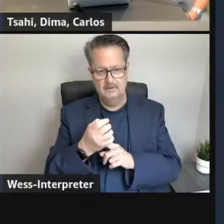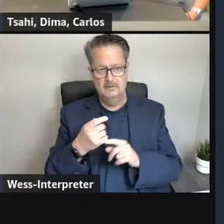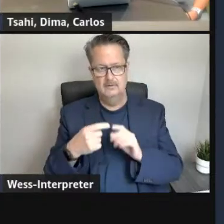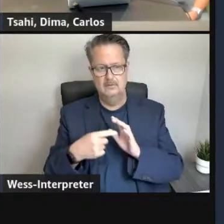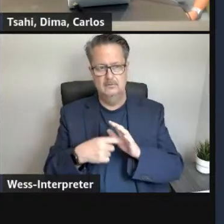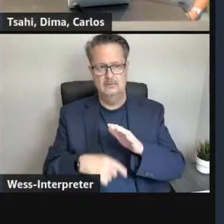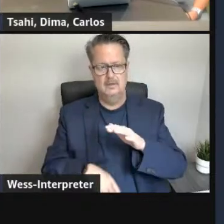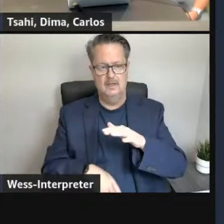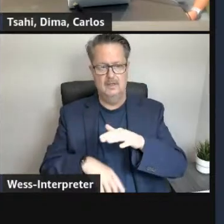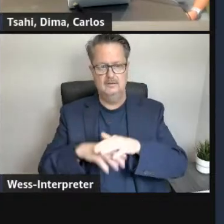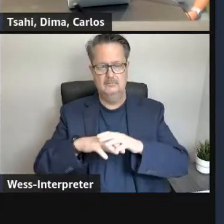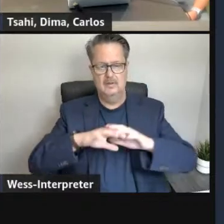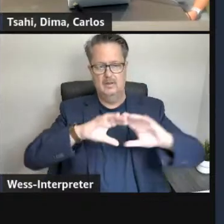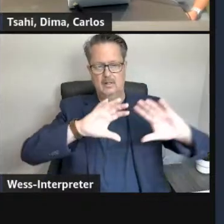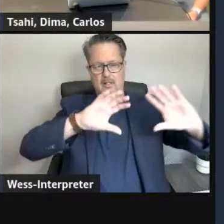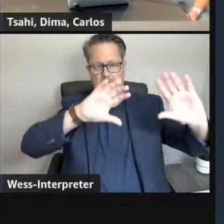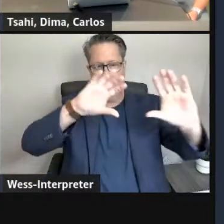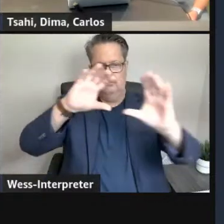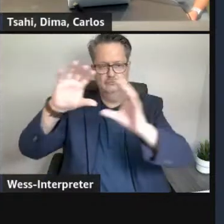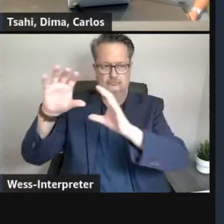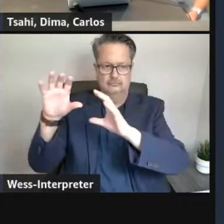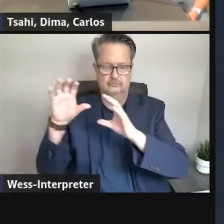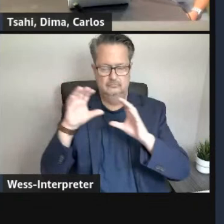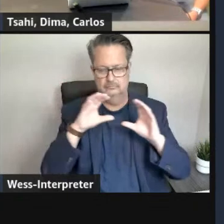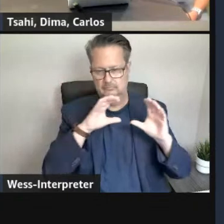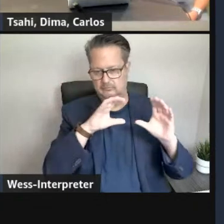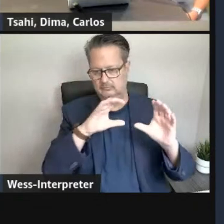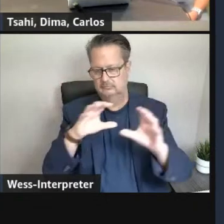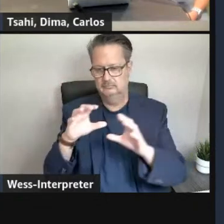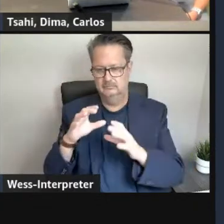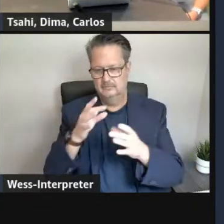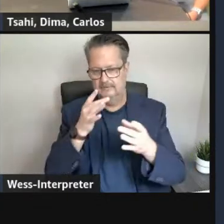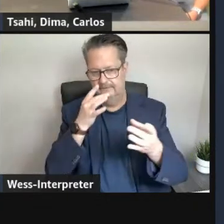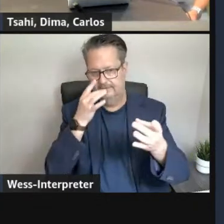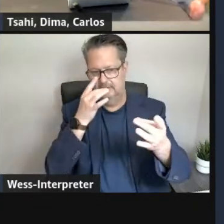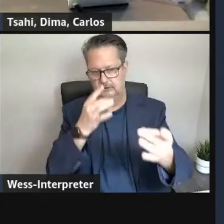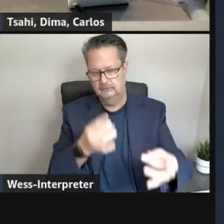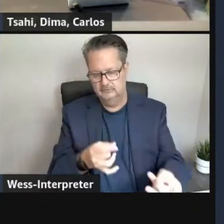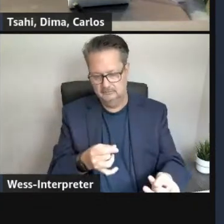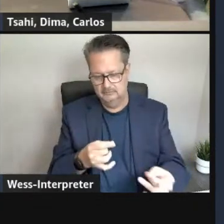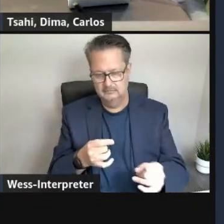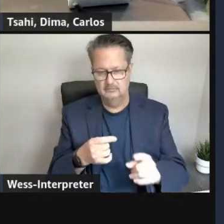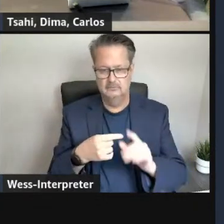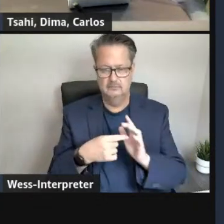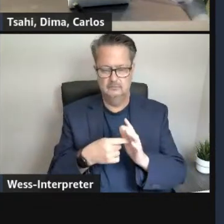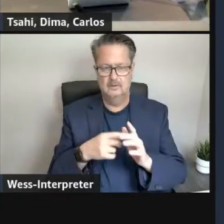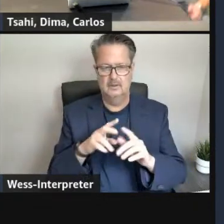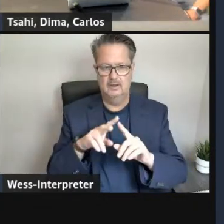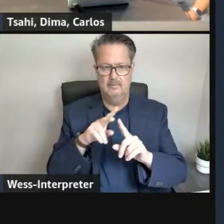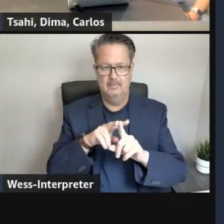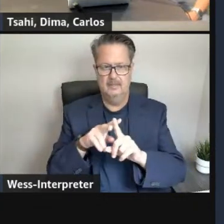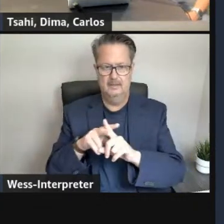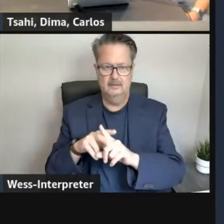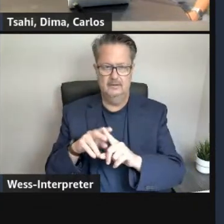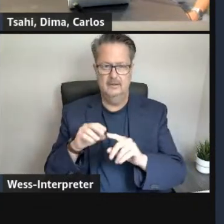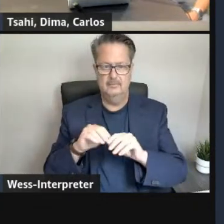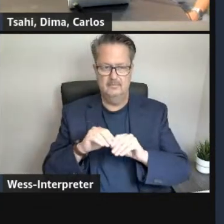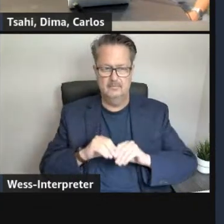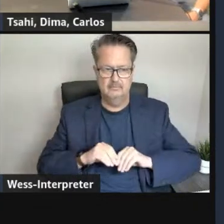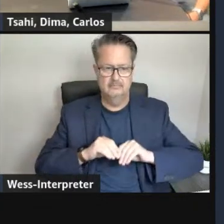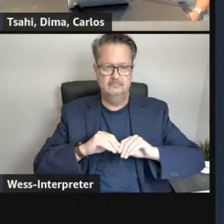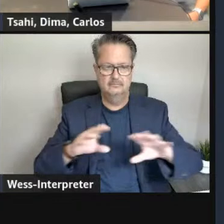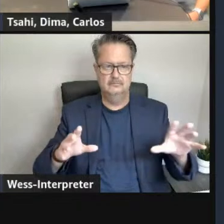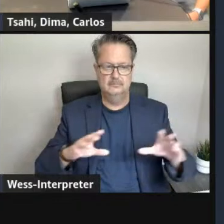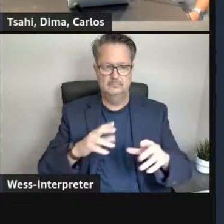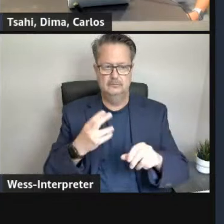clusters efficiency using multi-tenancy. And we showed how application teams can deploy more rapidly by using infrastructure